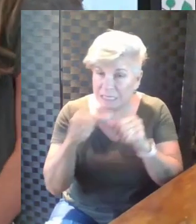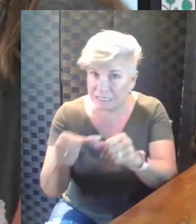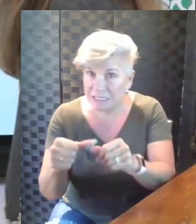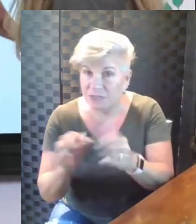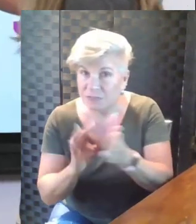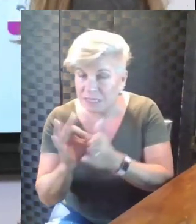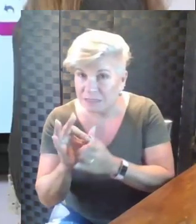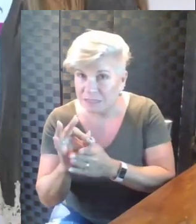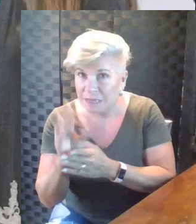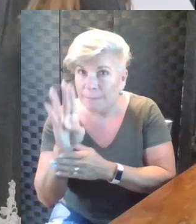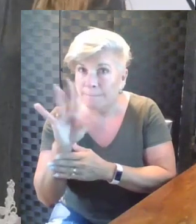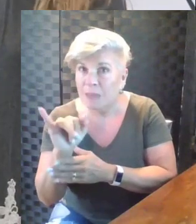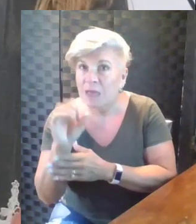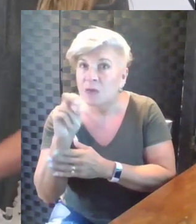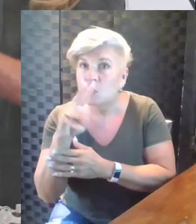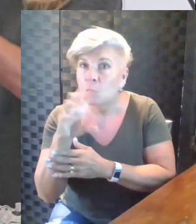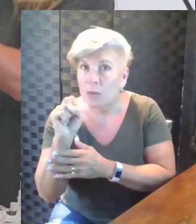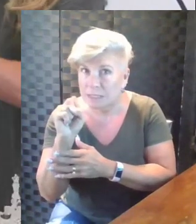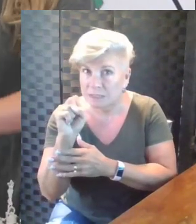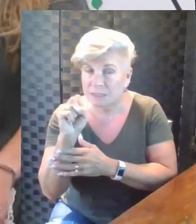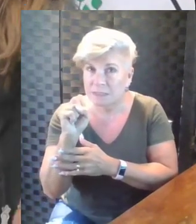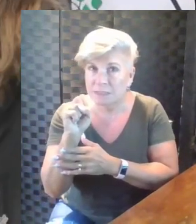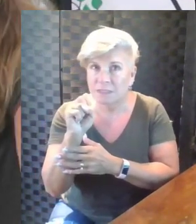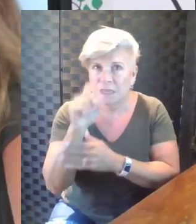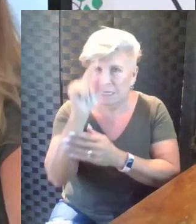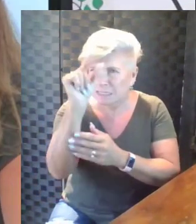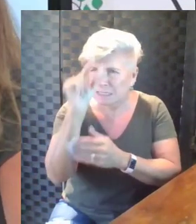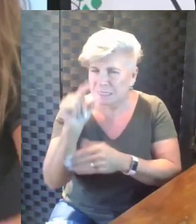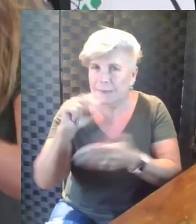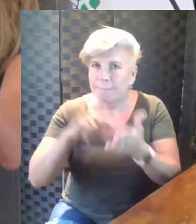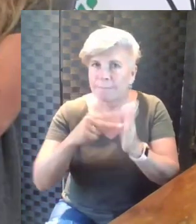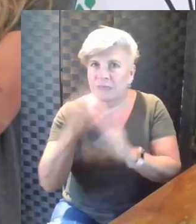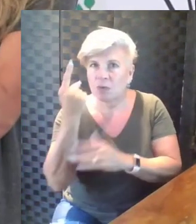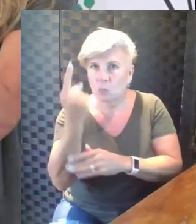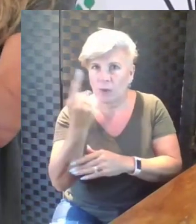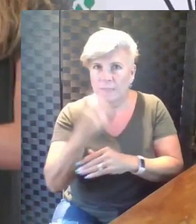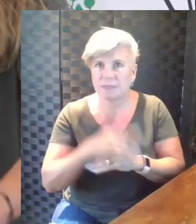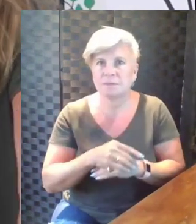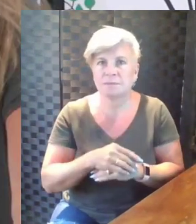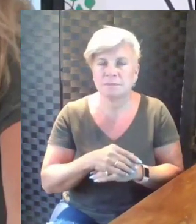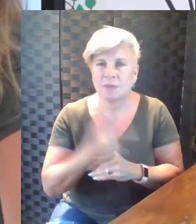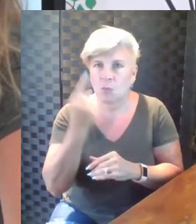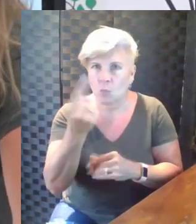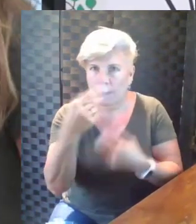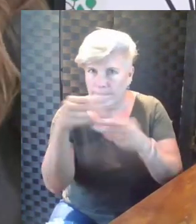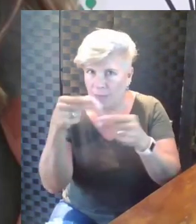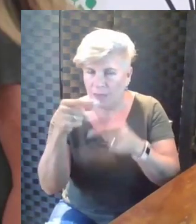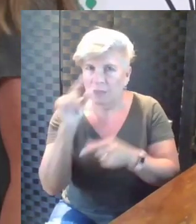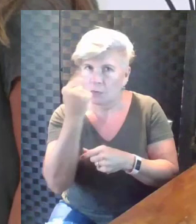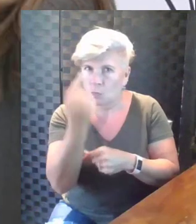ones. All right? And we know that these little cubes mean 1, just like this one block.